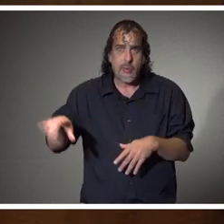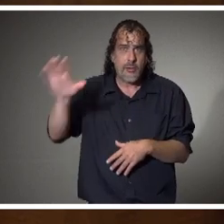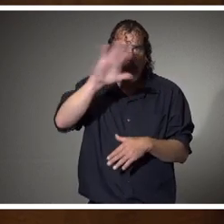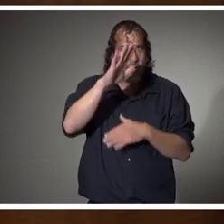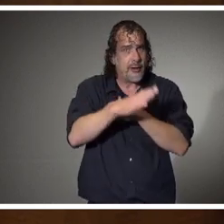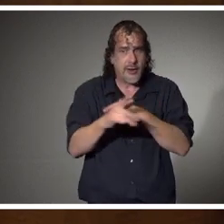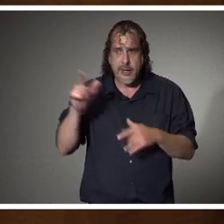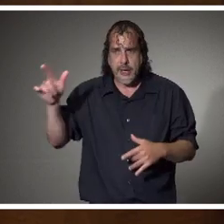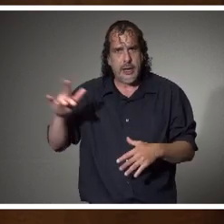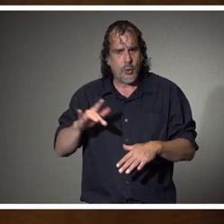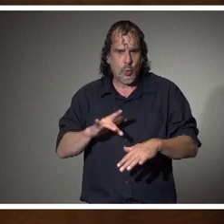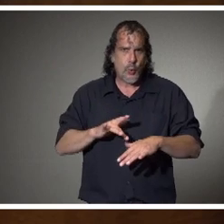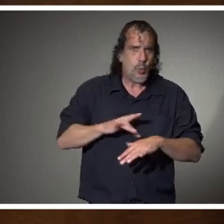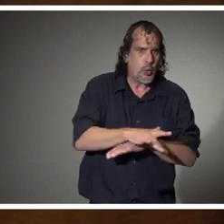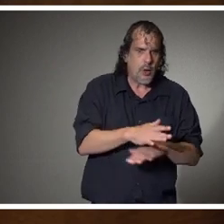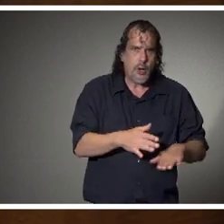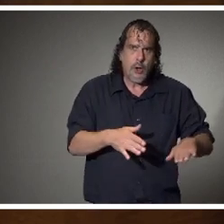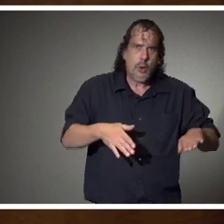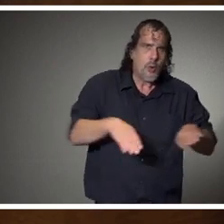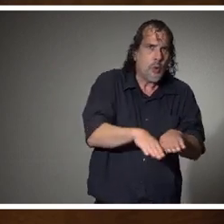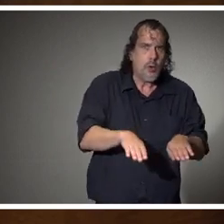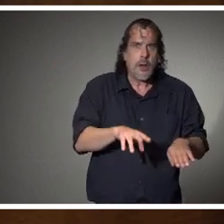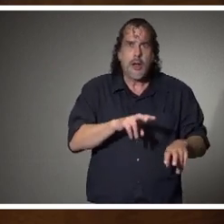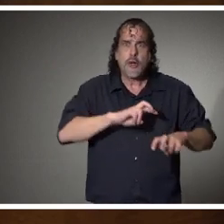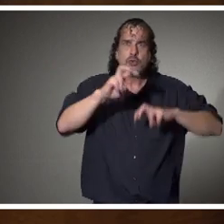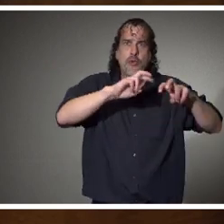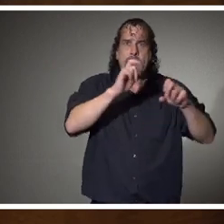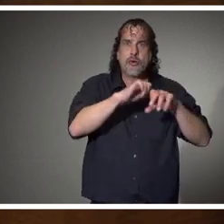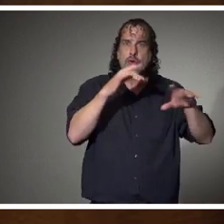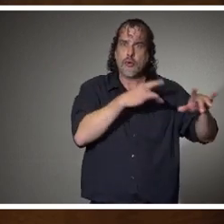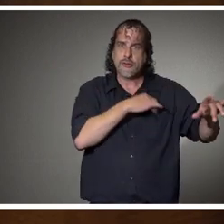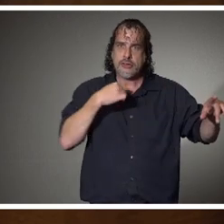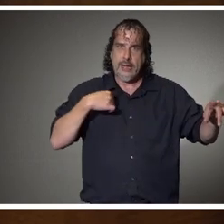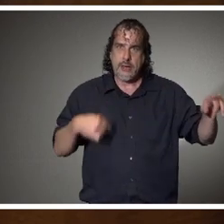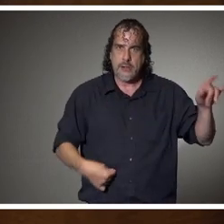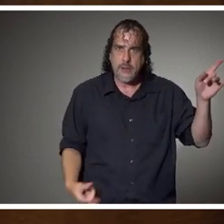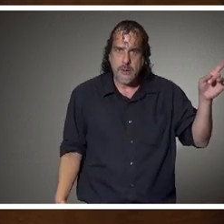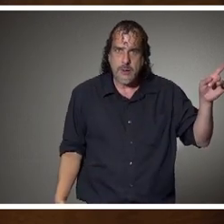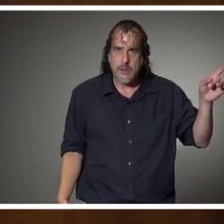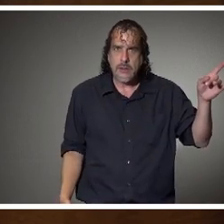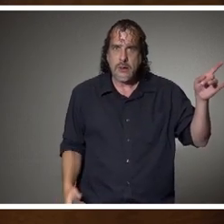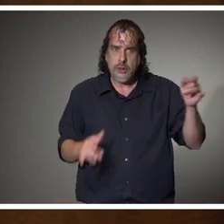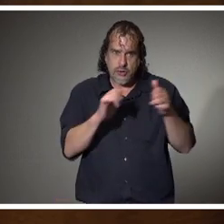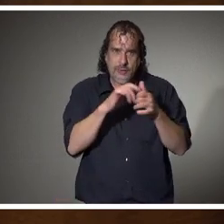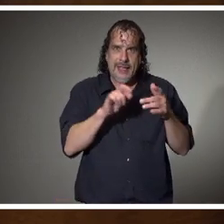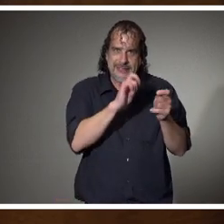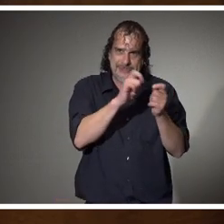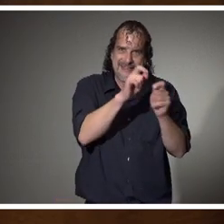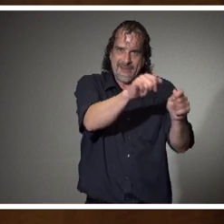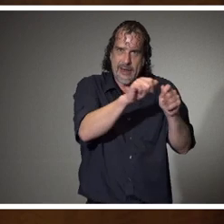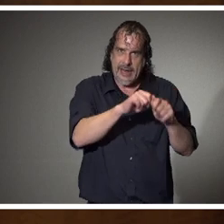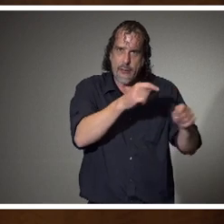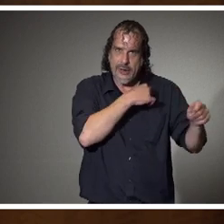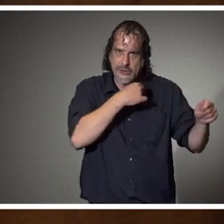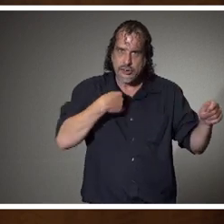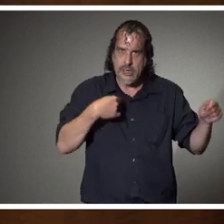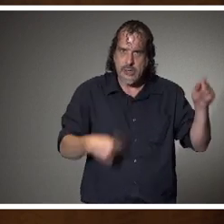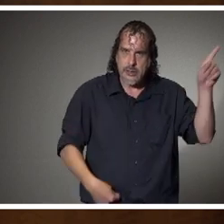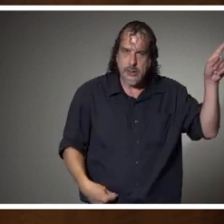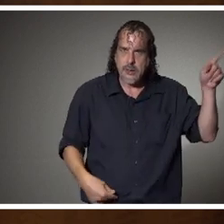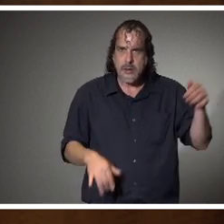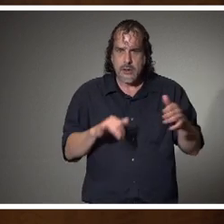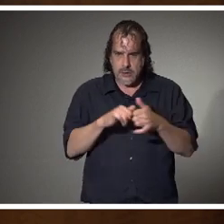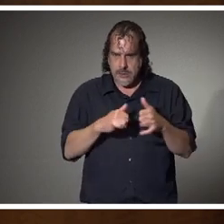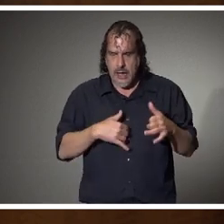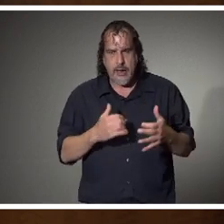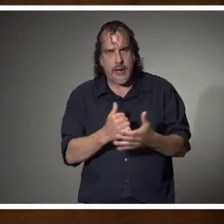very early to shut down travel to China, particularly the Wuhan region of China. I think that went a long way